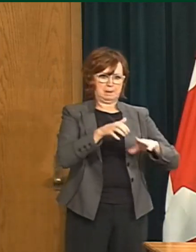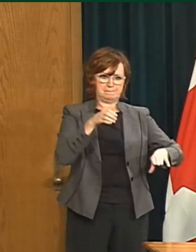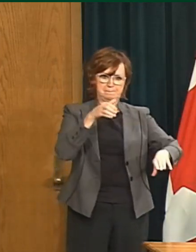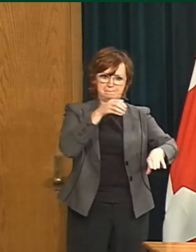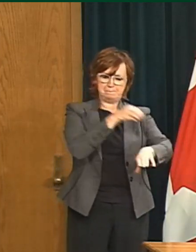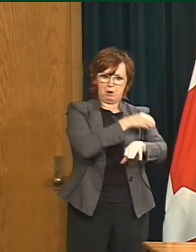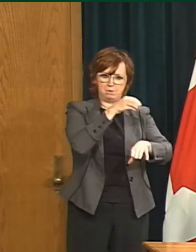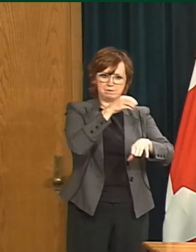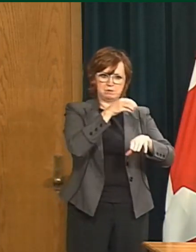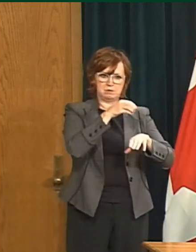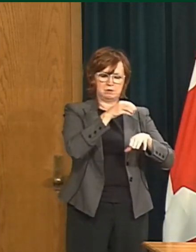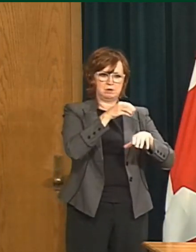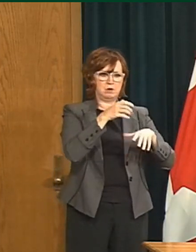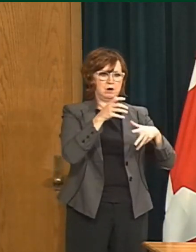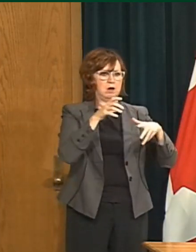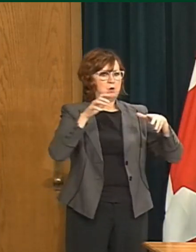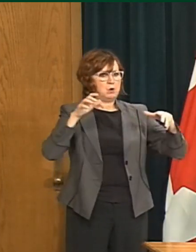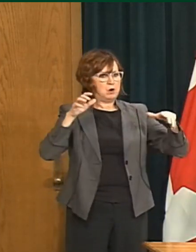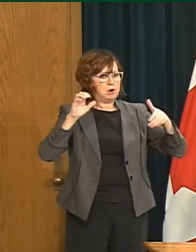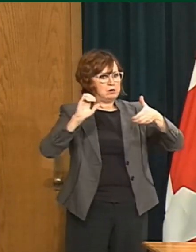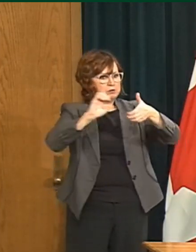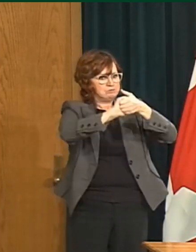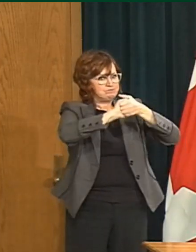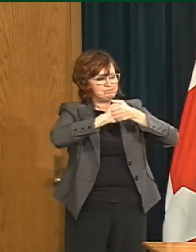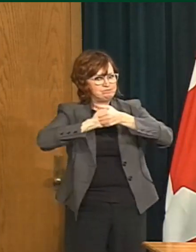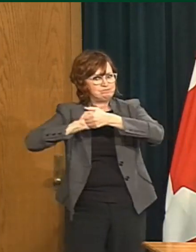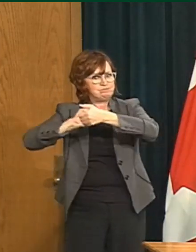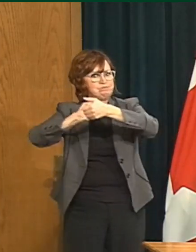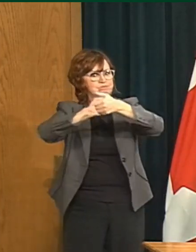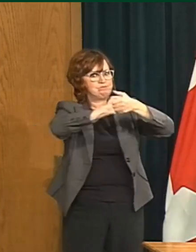an individual but aggregate level. So